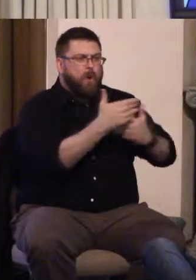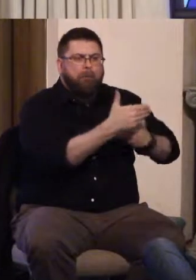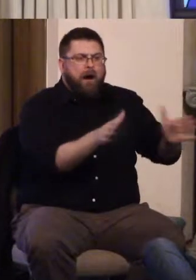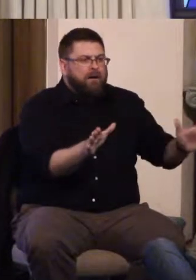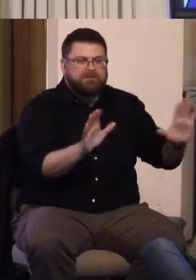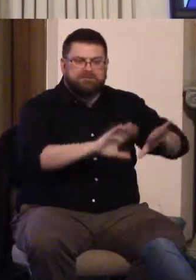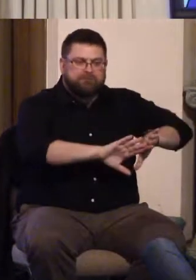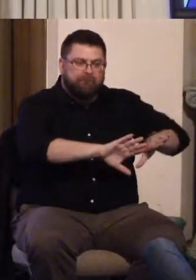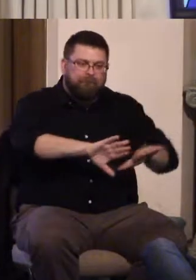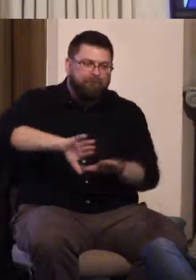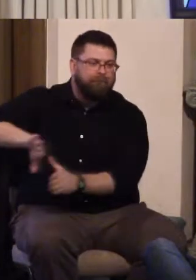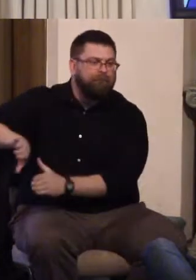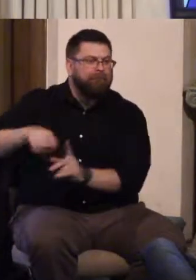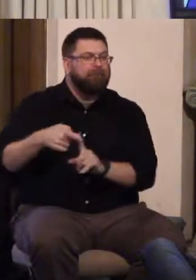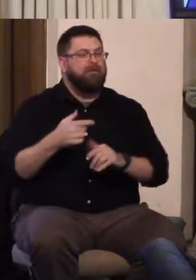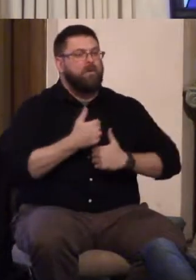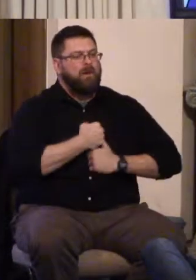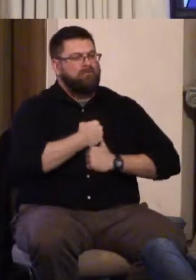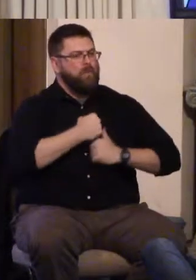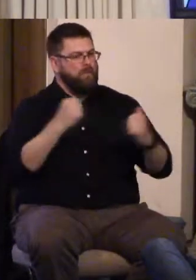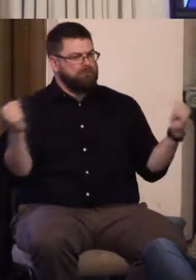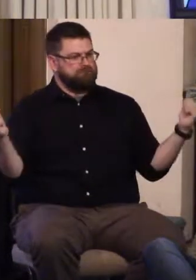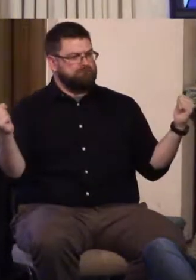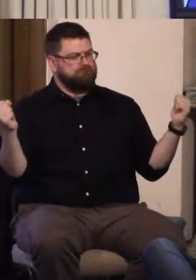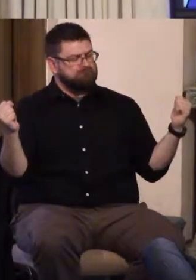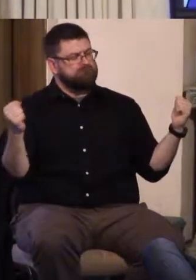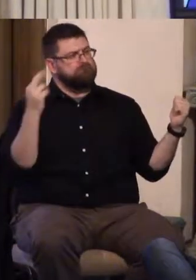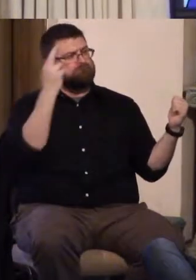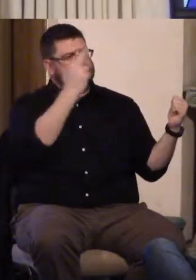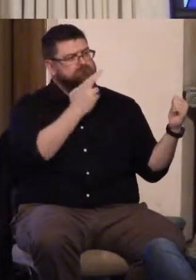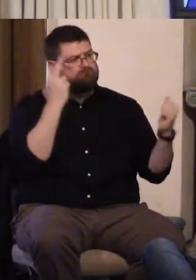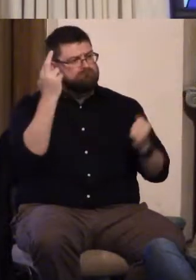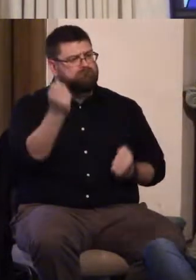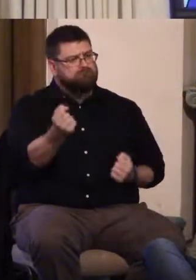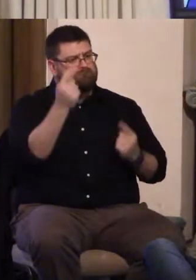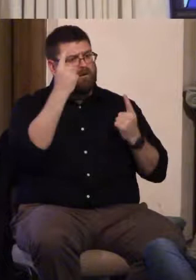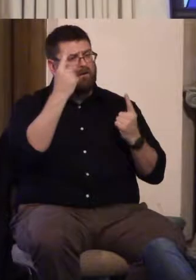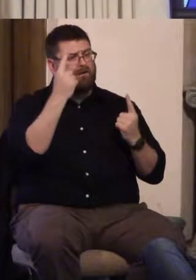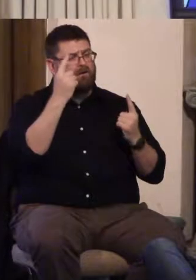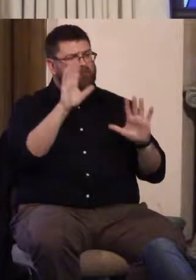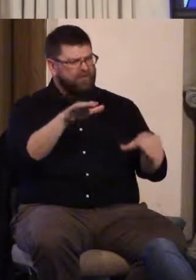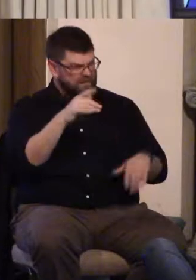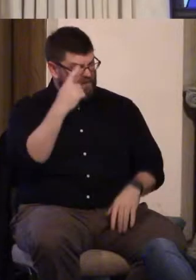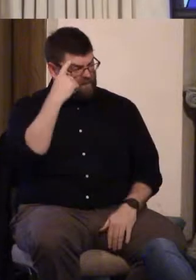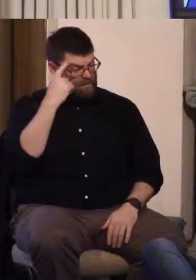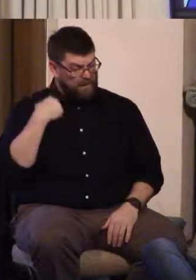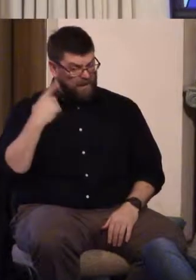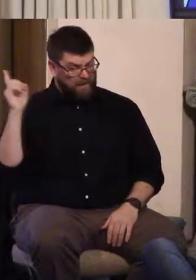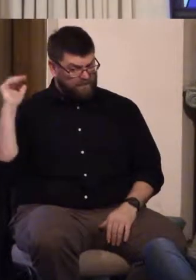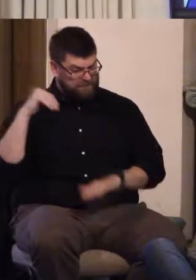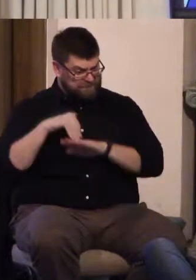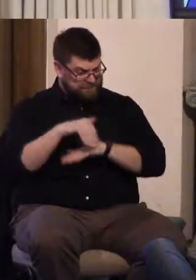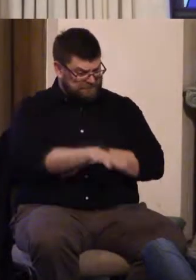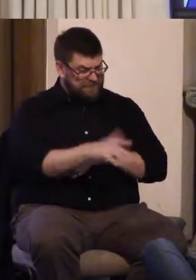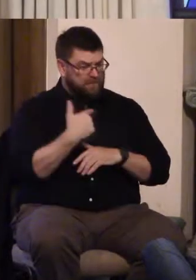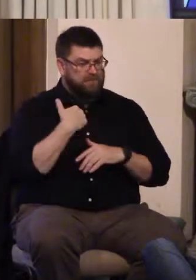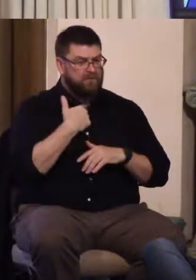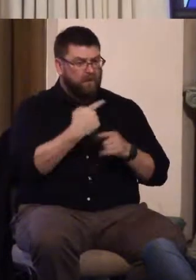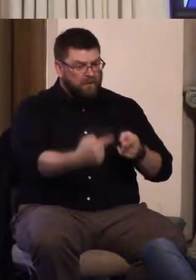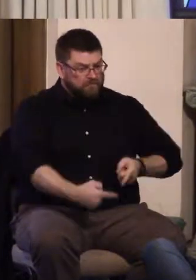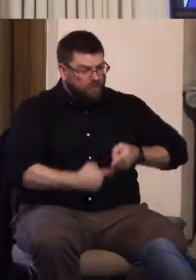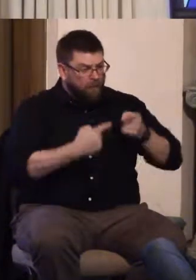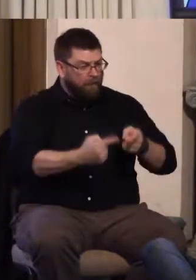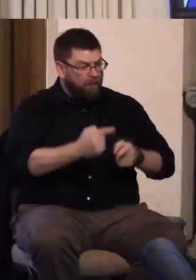And open ourselves up to realize that, do you think we were just sent here to suffer and struggle?